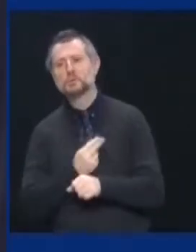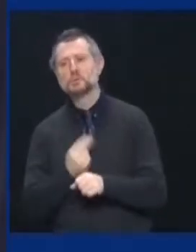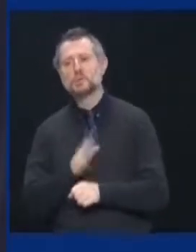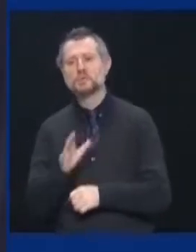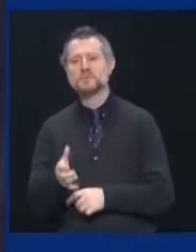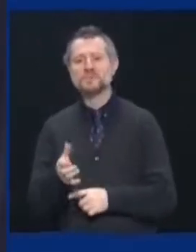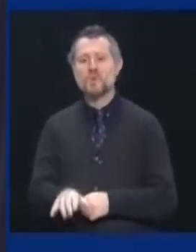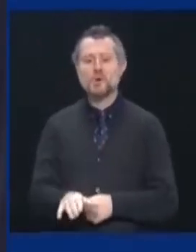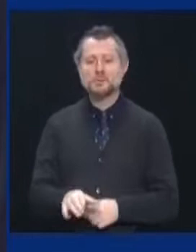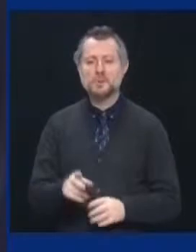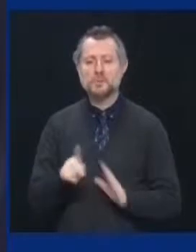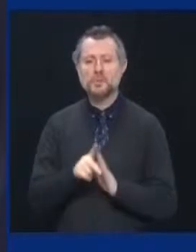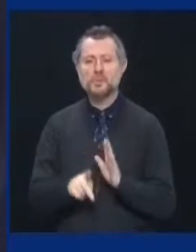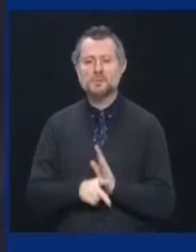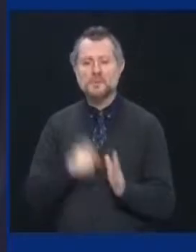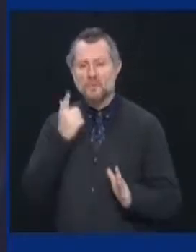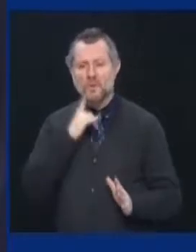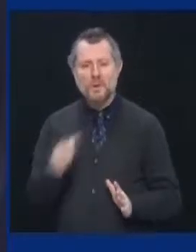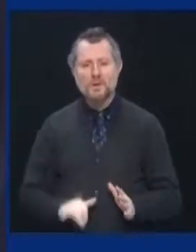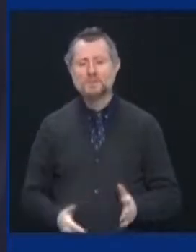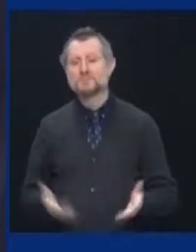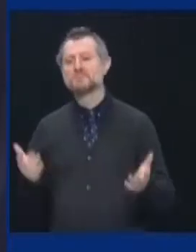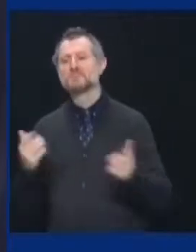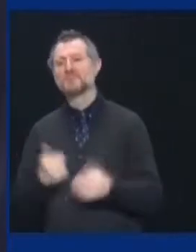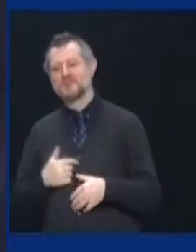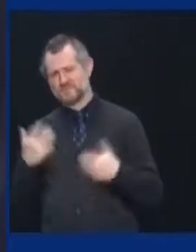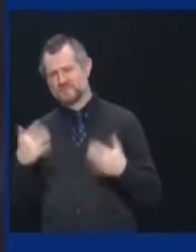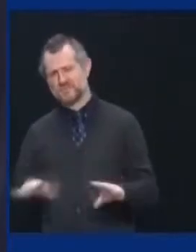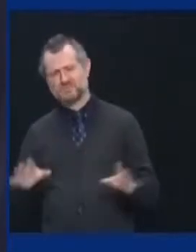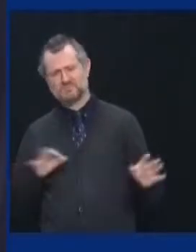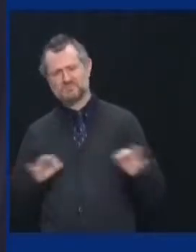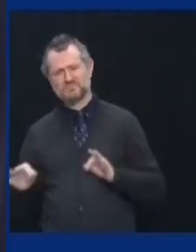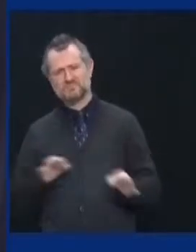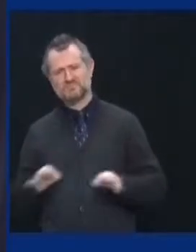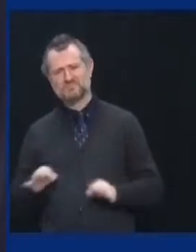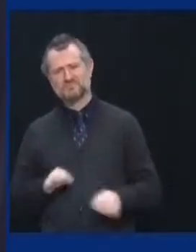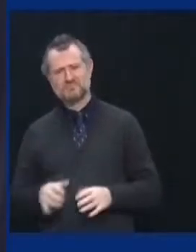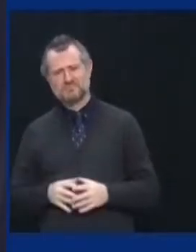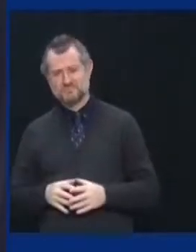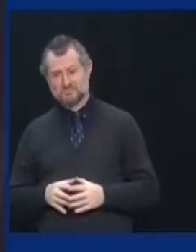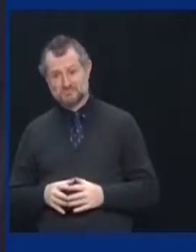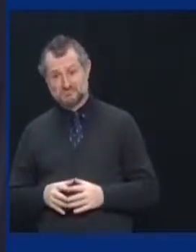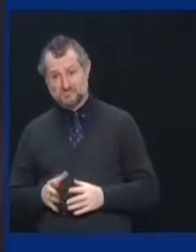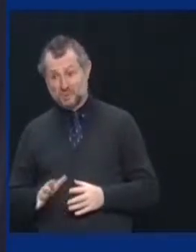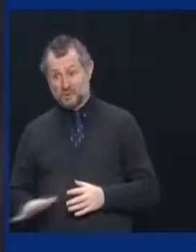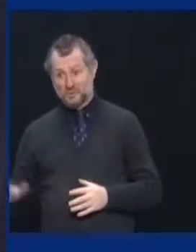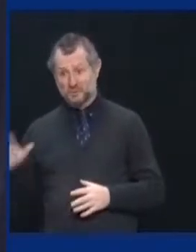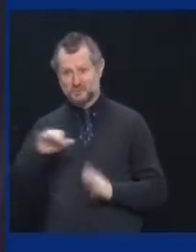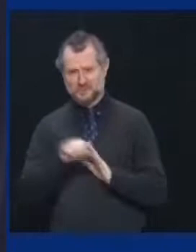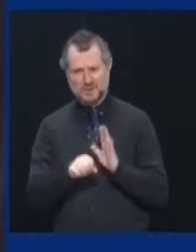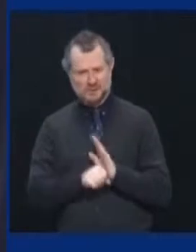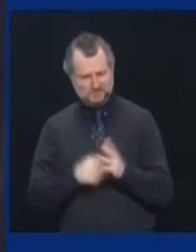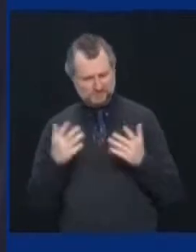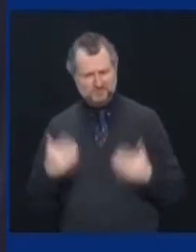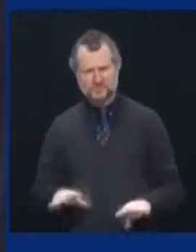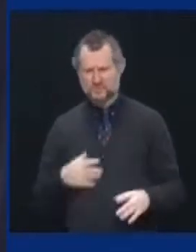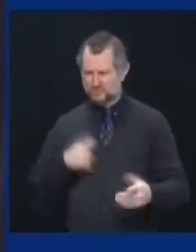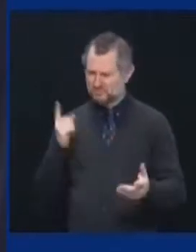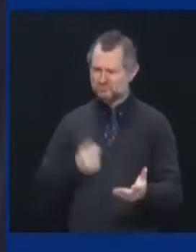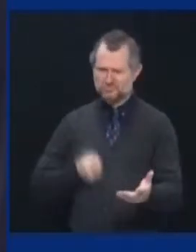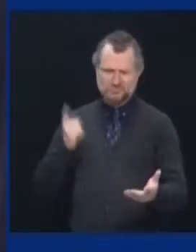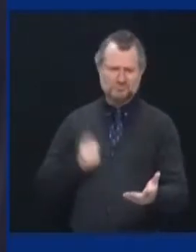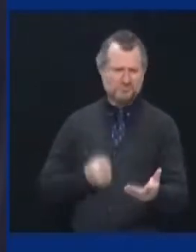be? A lot of important questions. Communities all across the state are doing it. They're doing